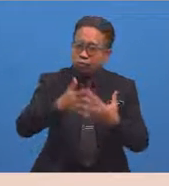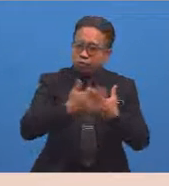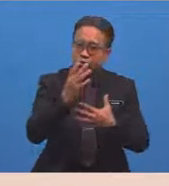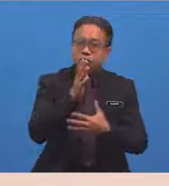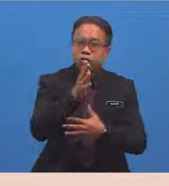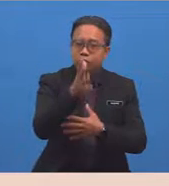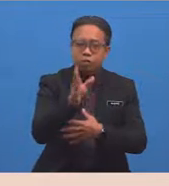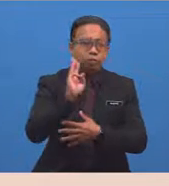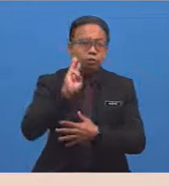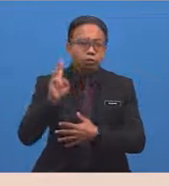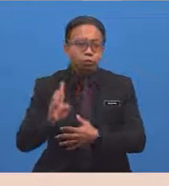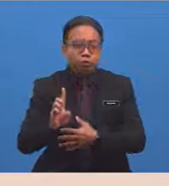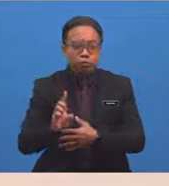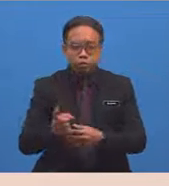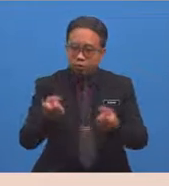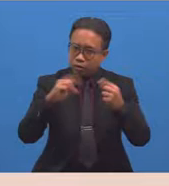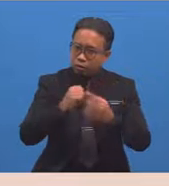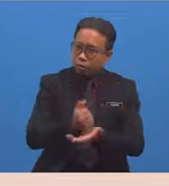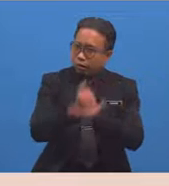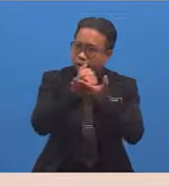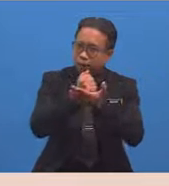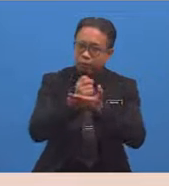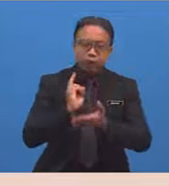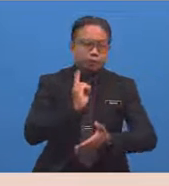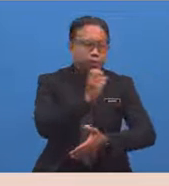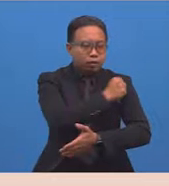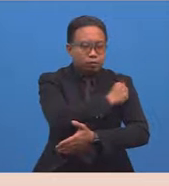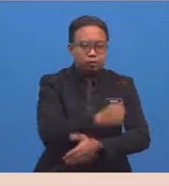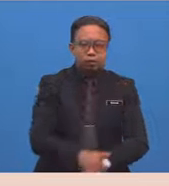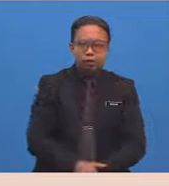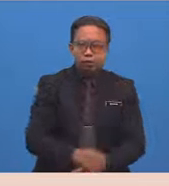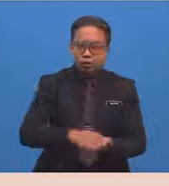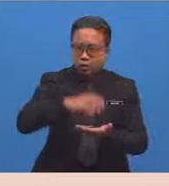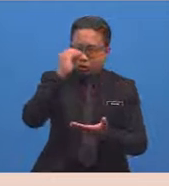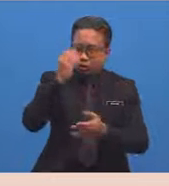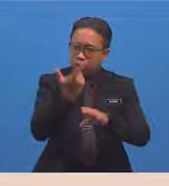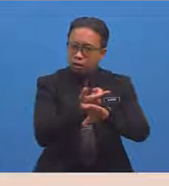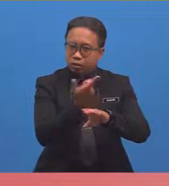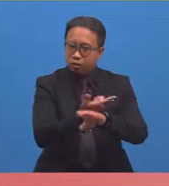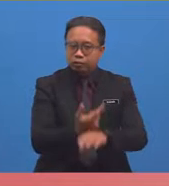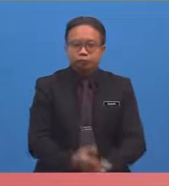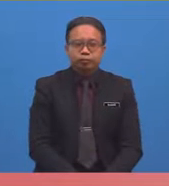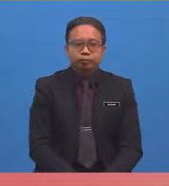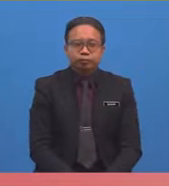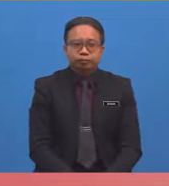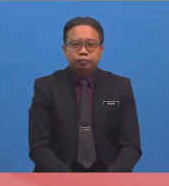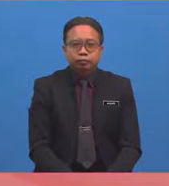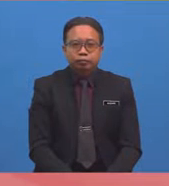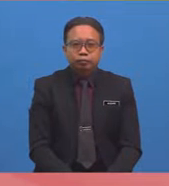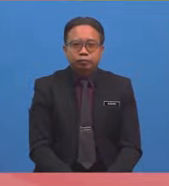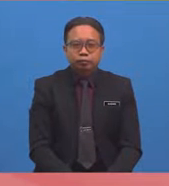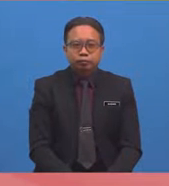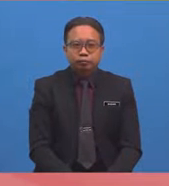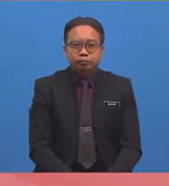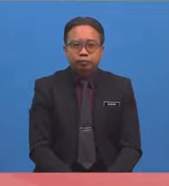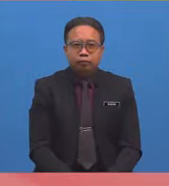our Gram Whiz out to help us arrange our challenge time. Gram Whiz?